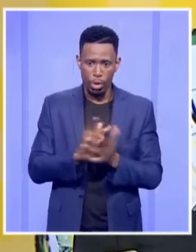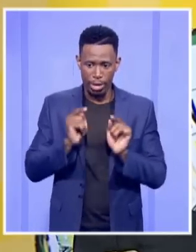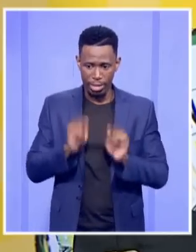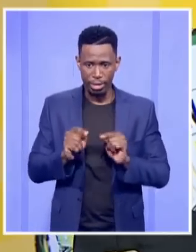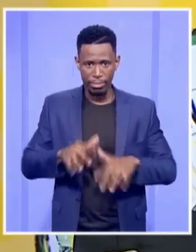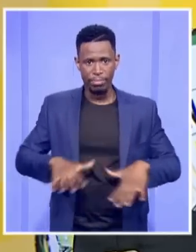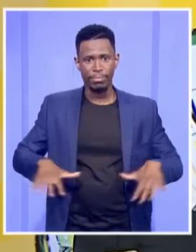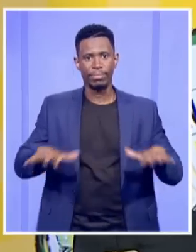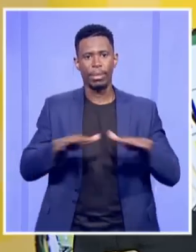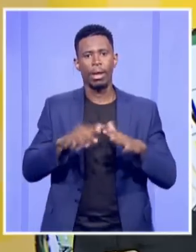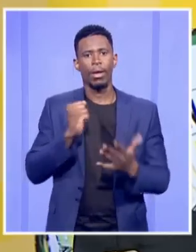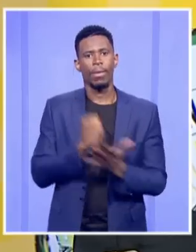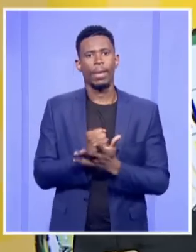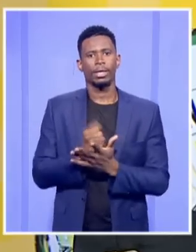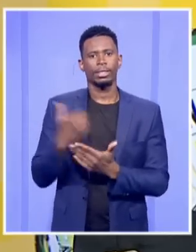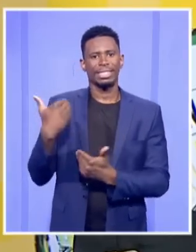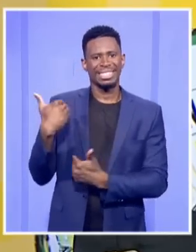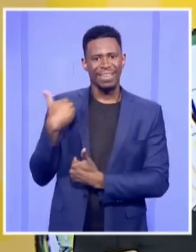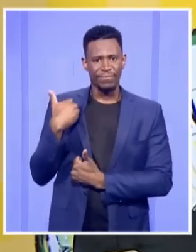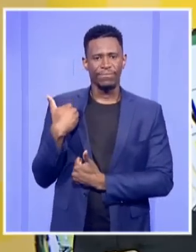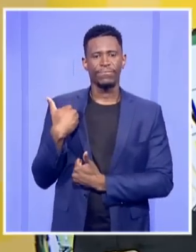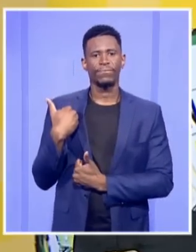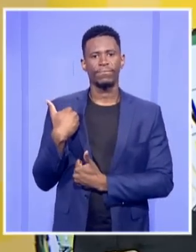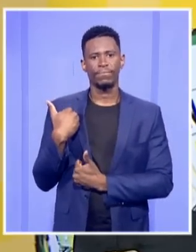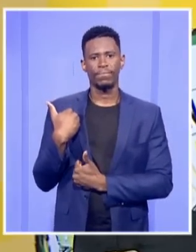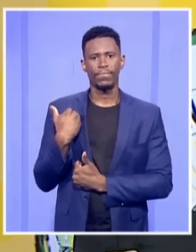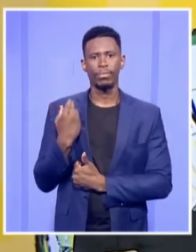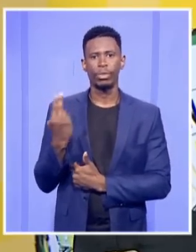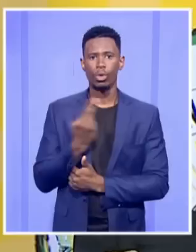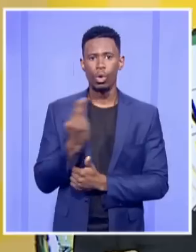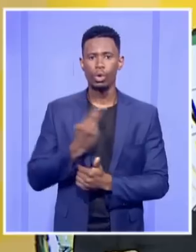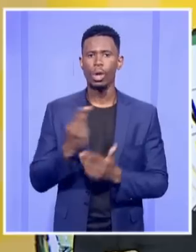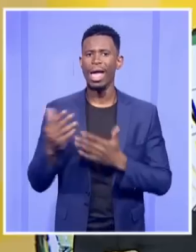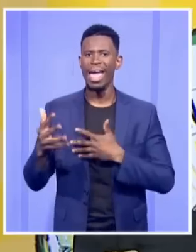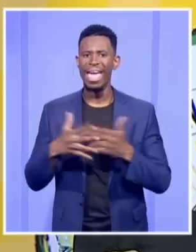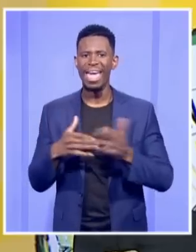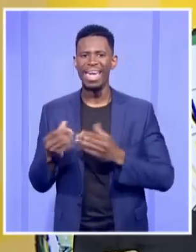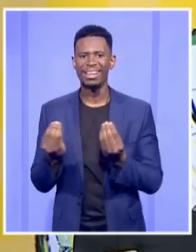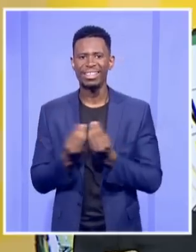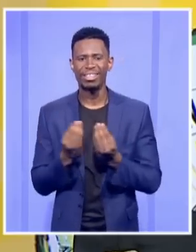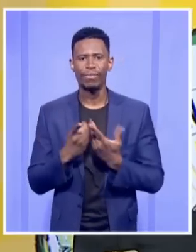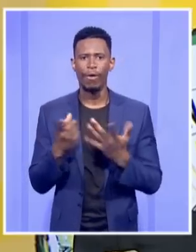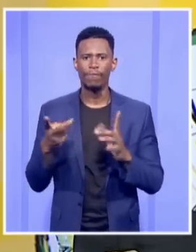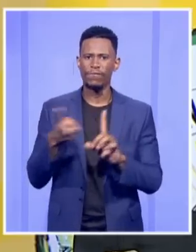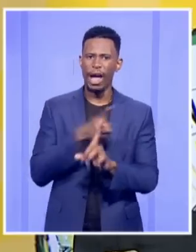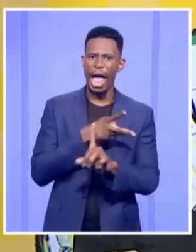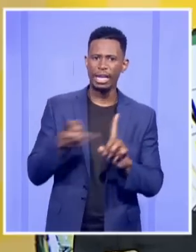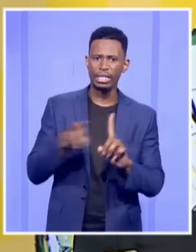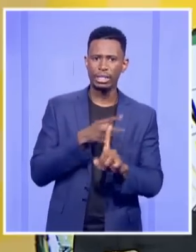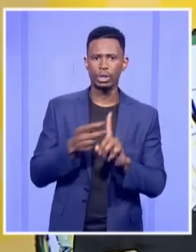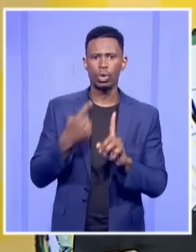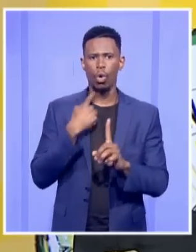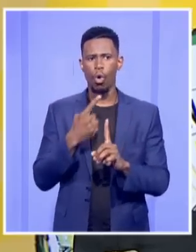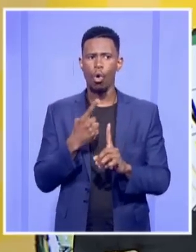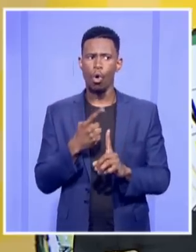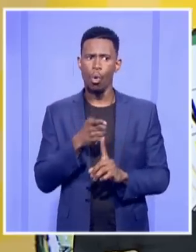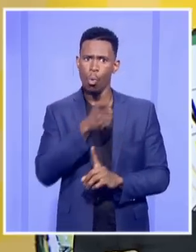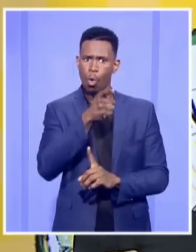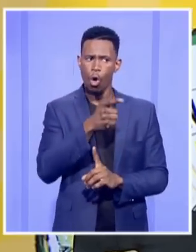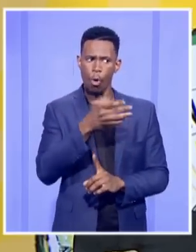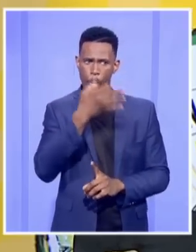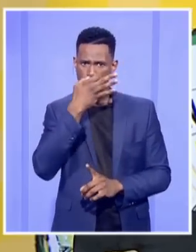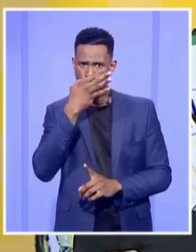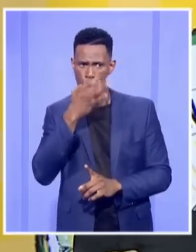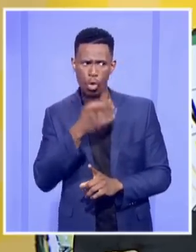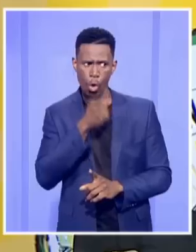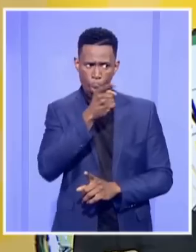Behavior that violates the provisions of the Constitution of the ANC, form of violence, threats of violence, intimidation or bullying, act